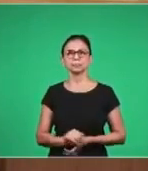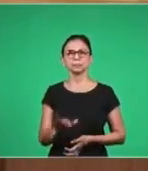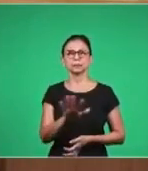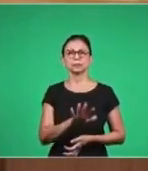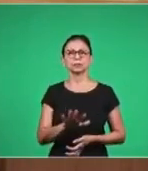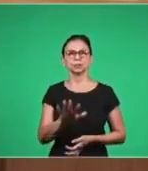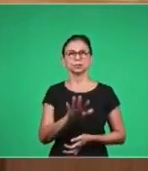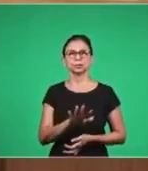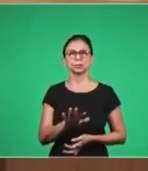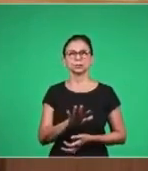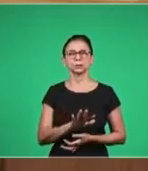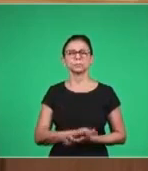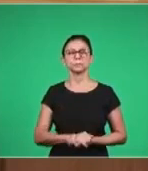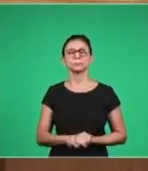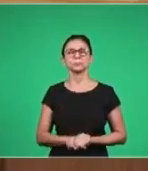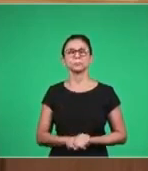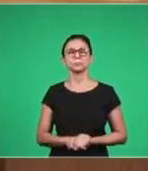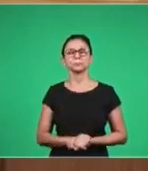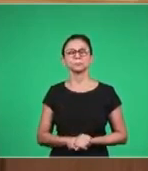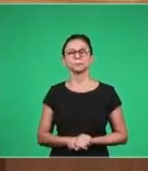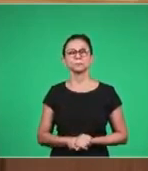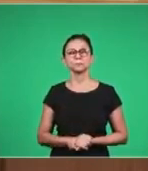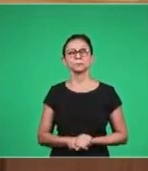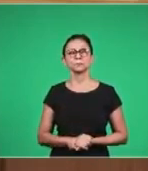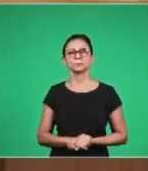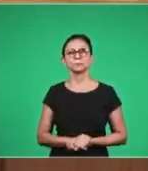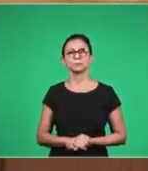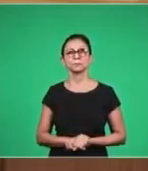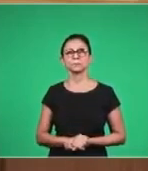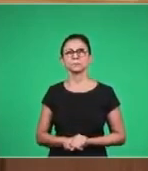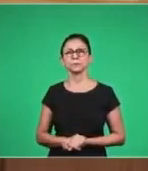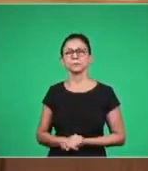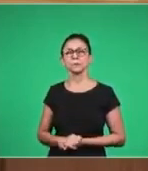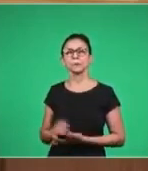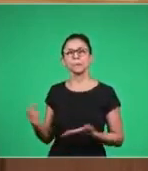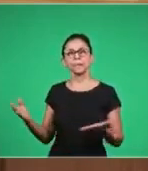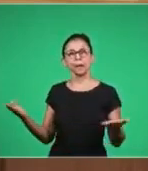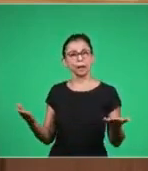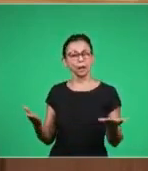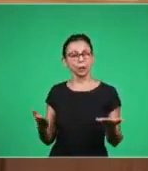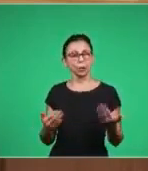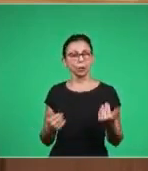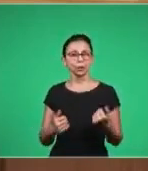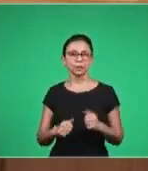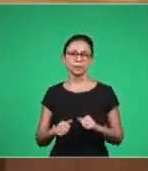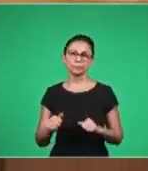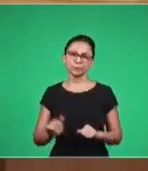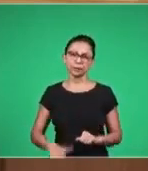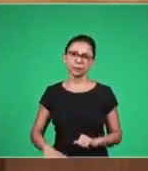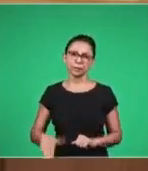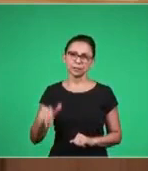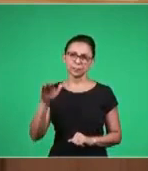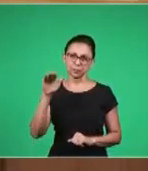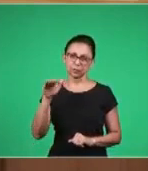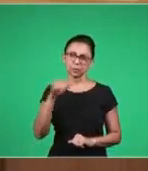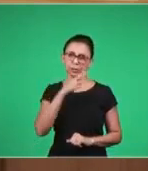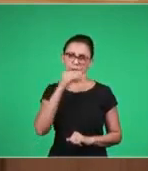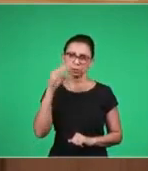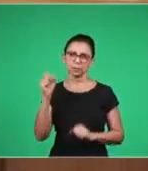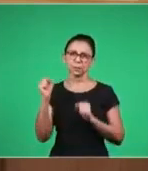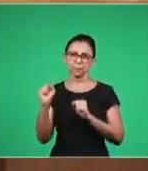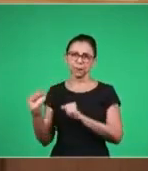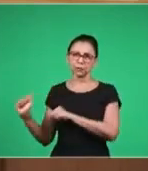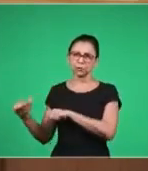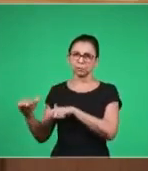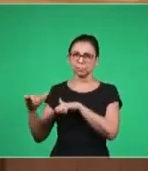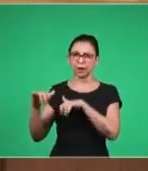Now we would like to give an orientation to the churches that the children, intermediates, and adolescents, they can